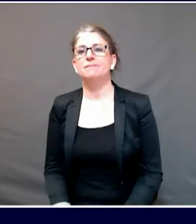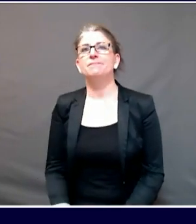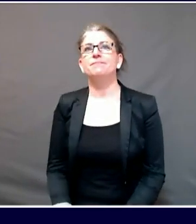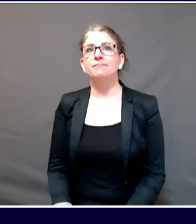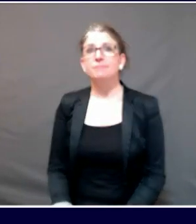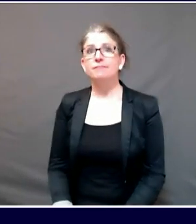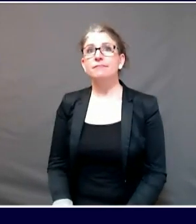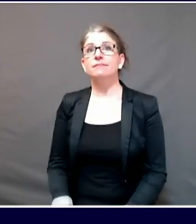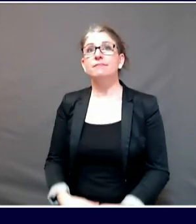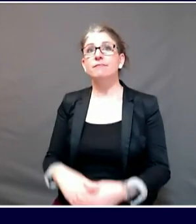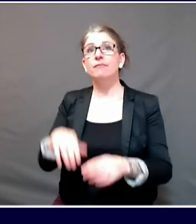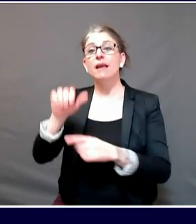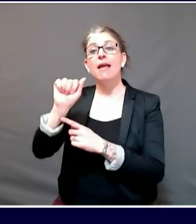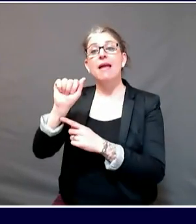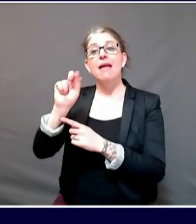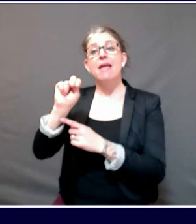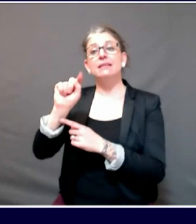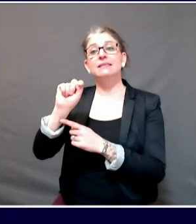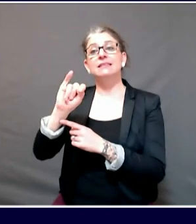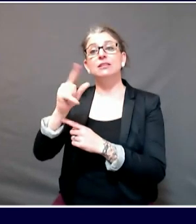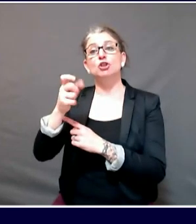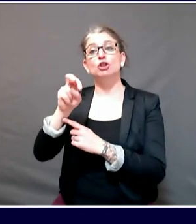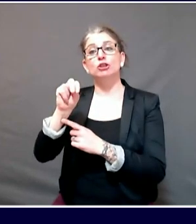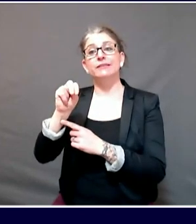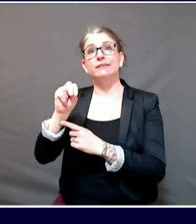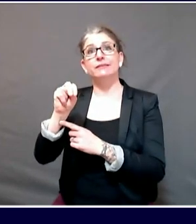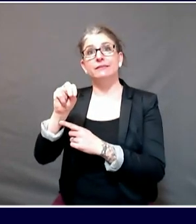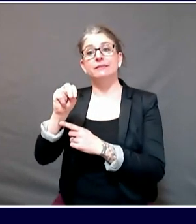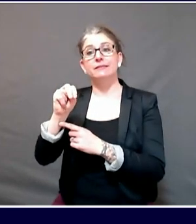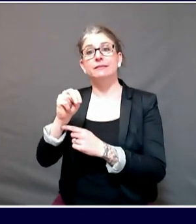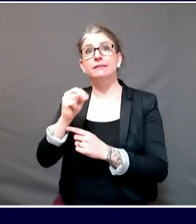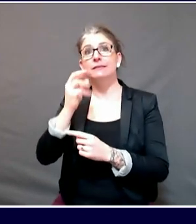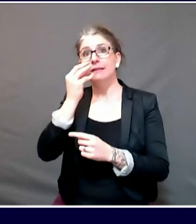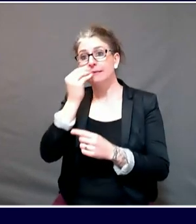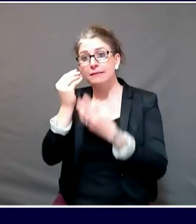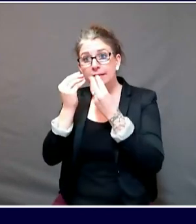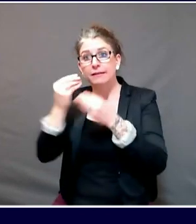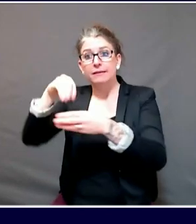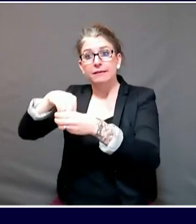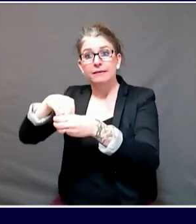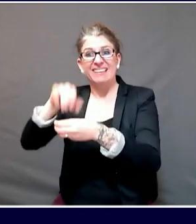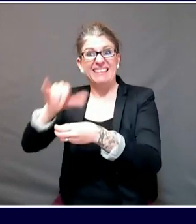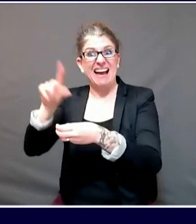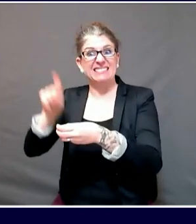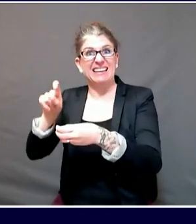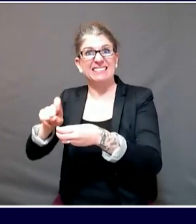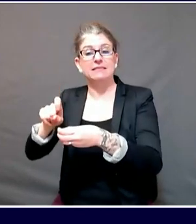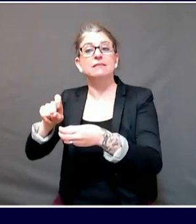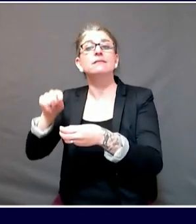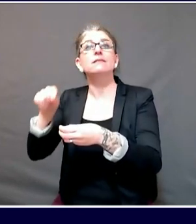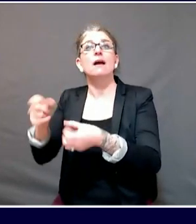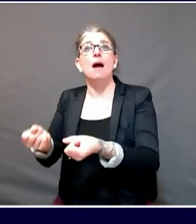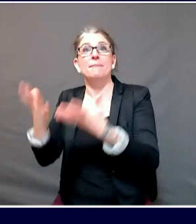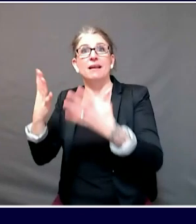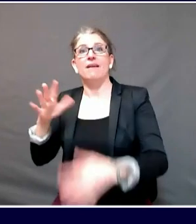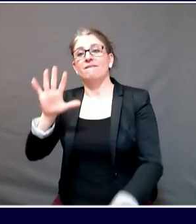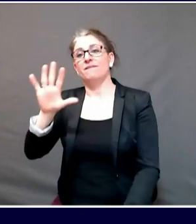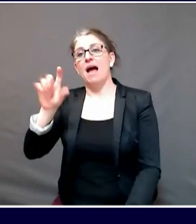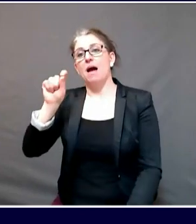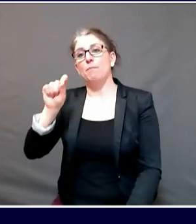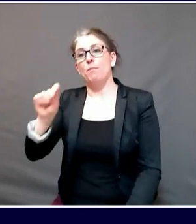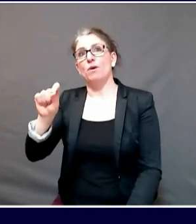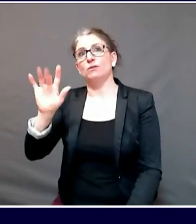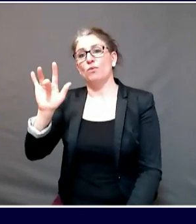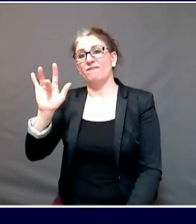at Central Maine Medical Center, at Maine Medical Center, at A.R. Gould, and at Maine General Medical Center here in Augusta.